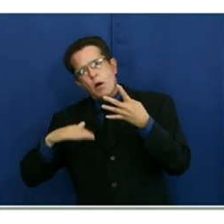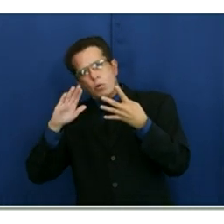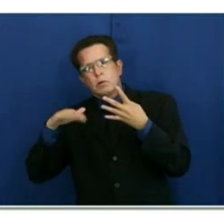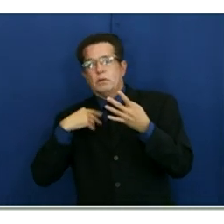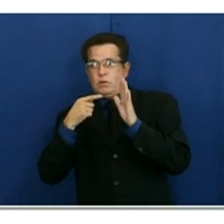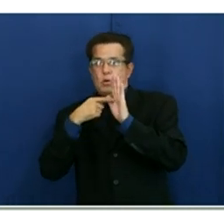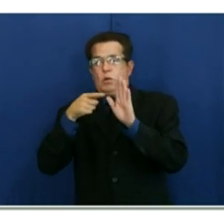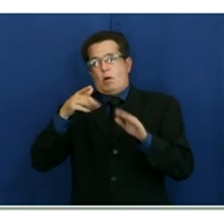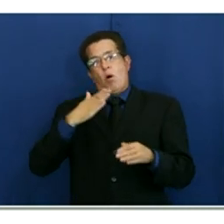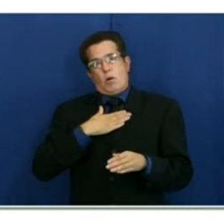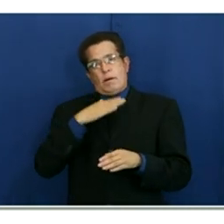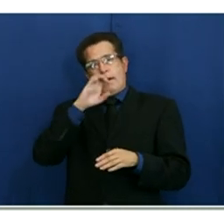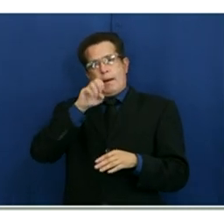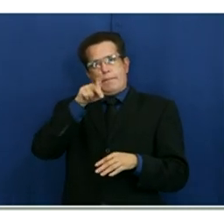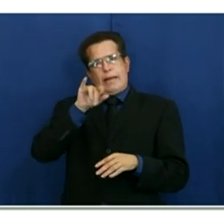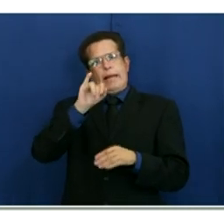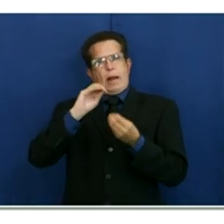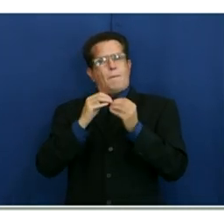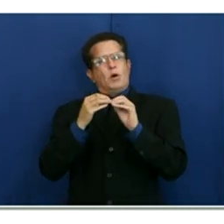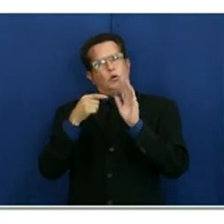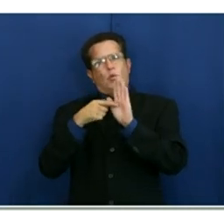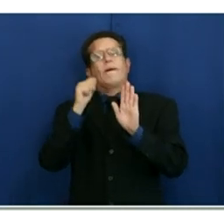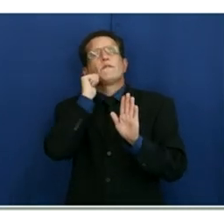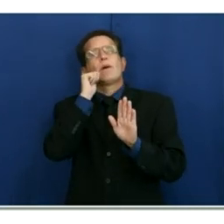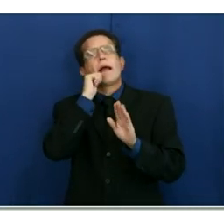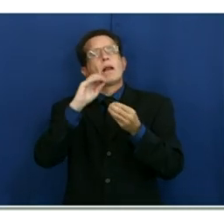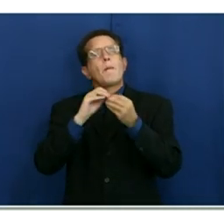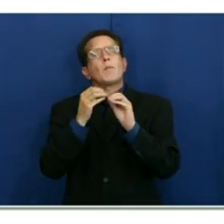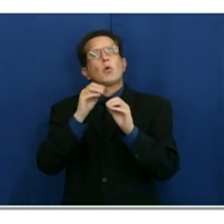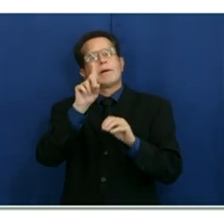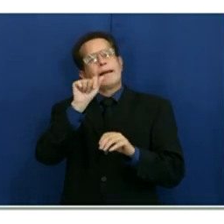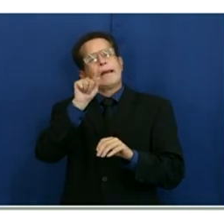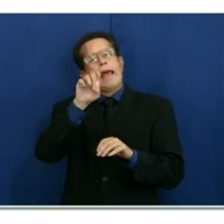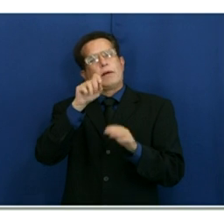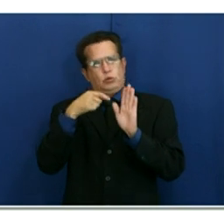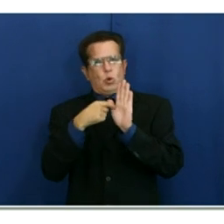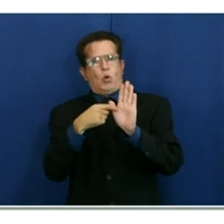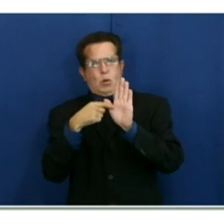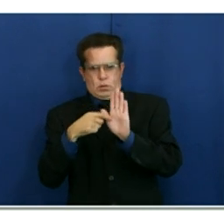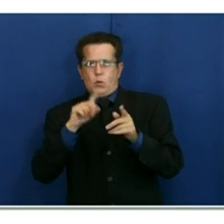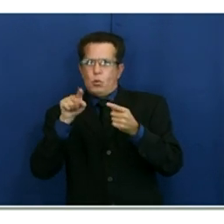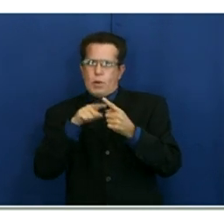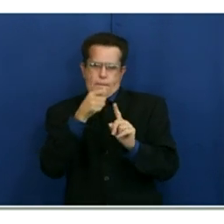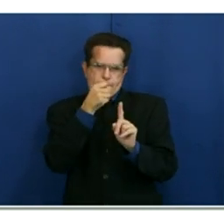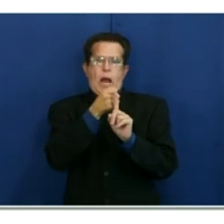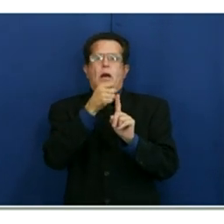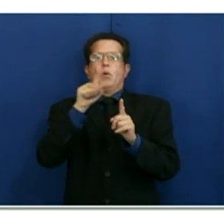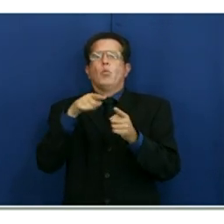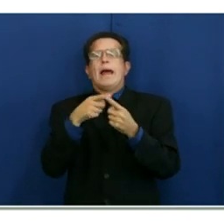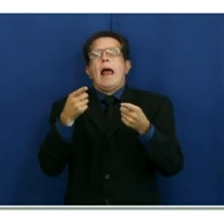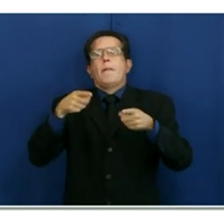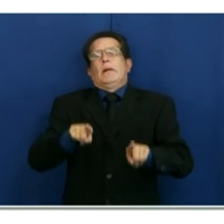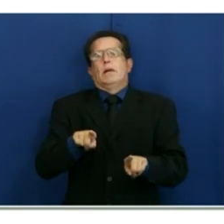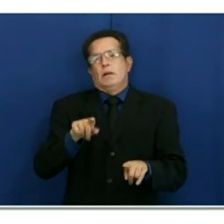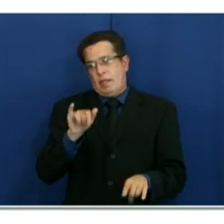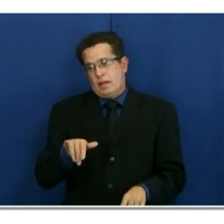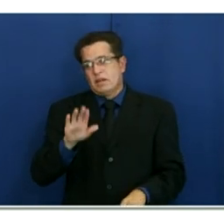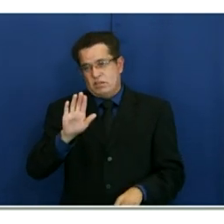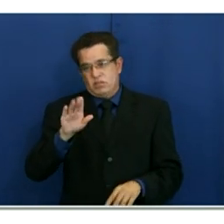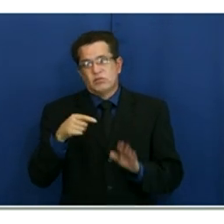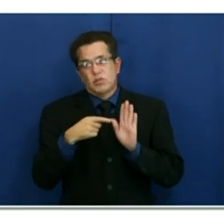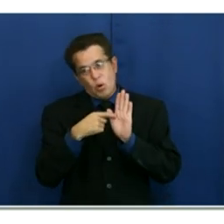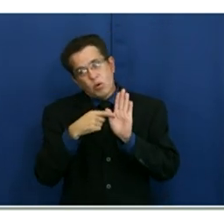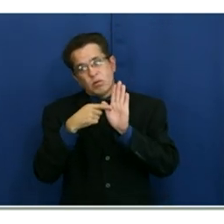Epicurve for COVID-19. These are the daily number of cases by illness onset. And